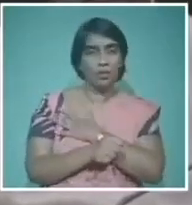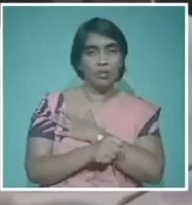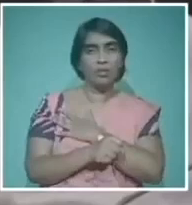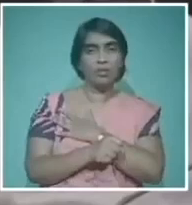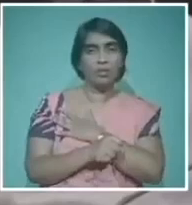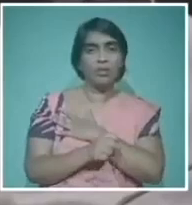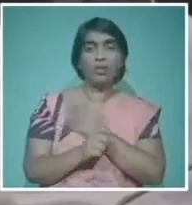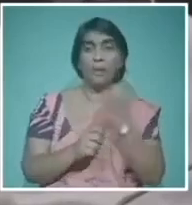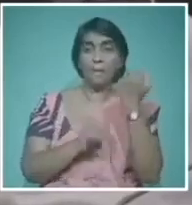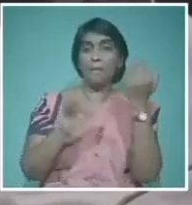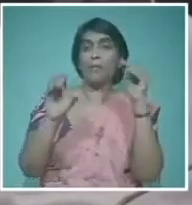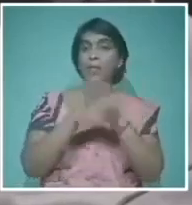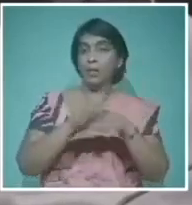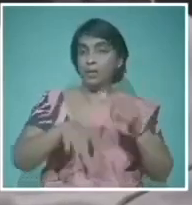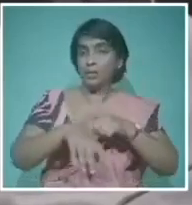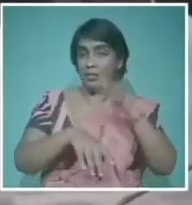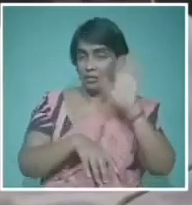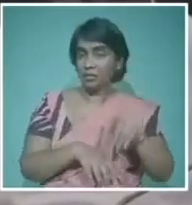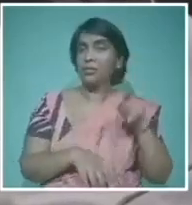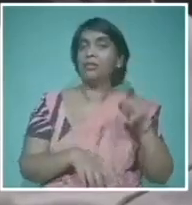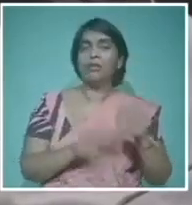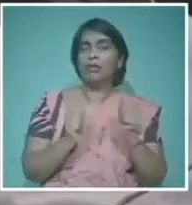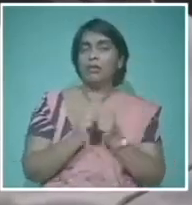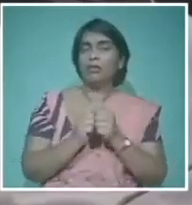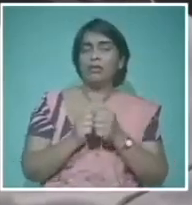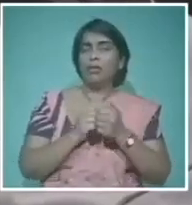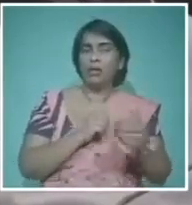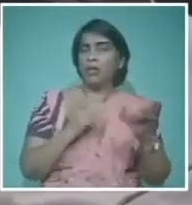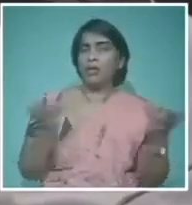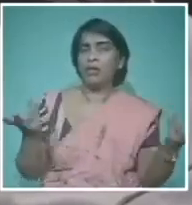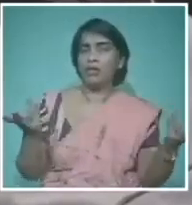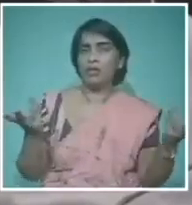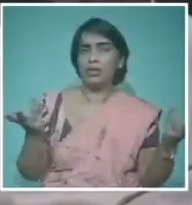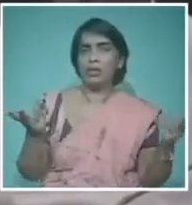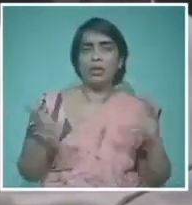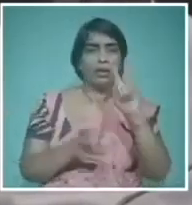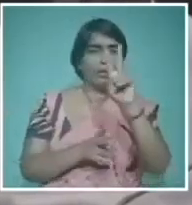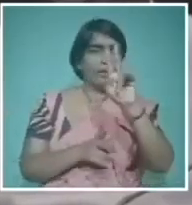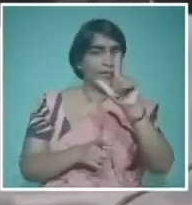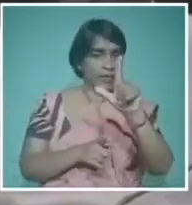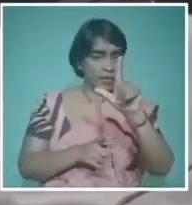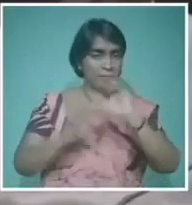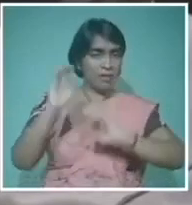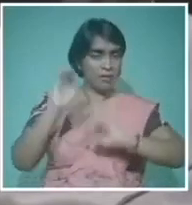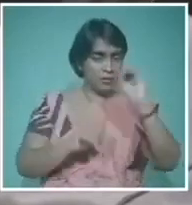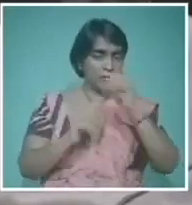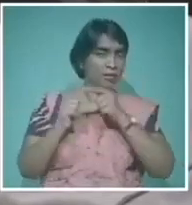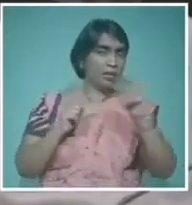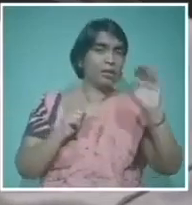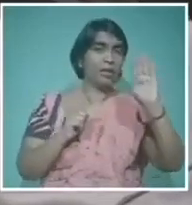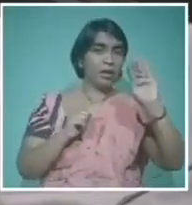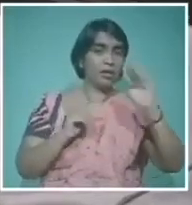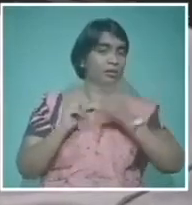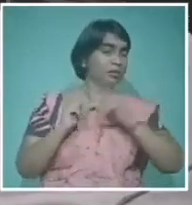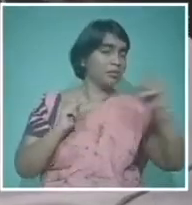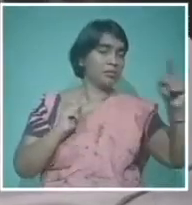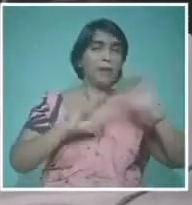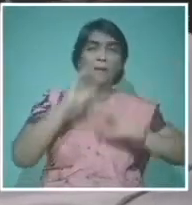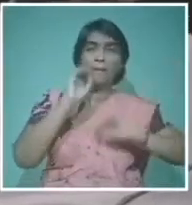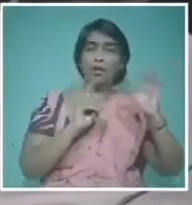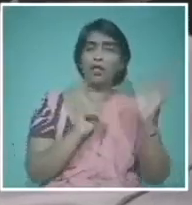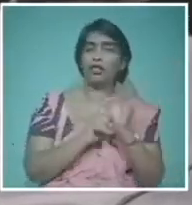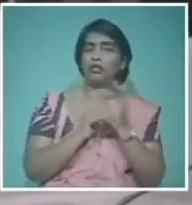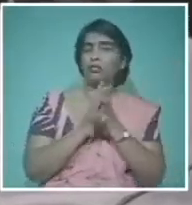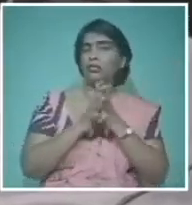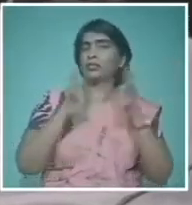the Peradeniya University, it is 40%. Poverty has increased by threefold, honorable sir. We have to acknowledge that.